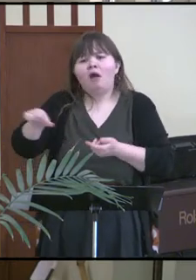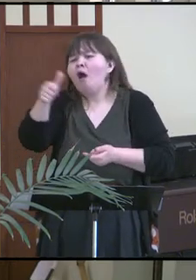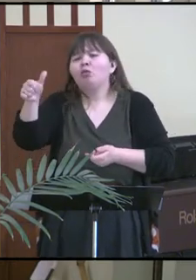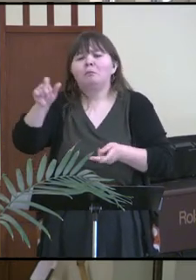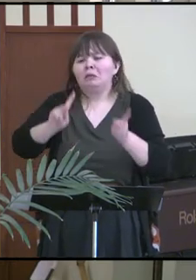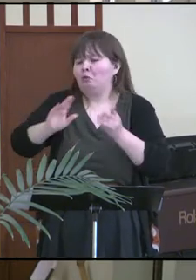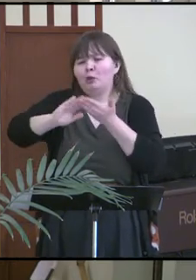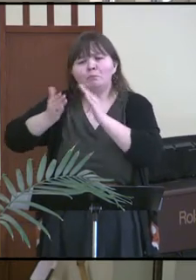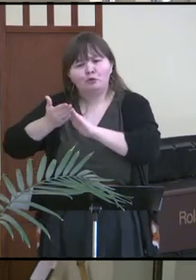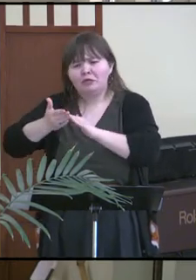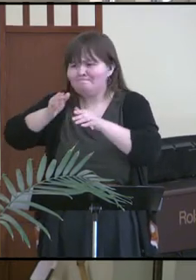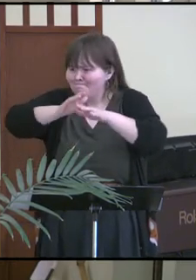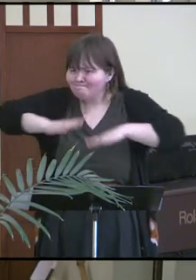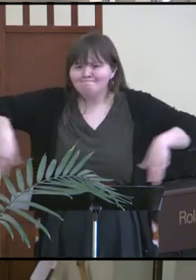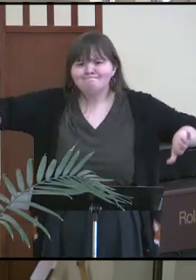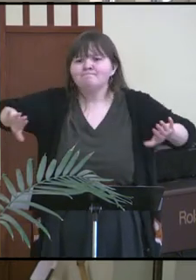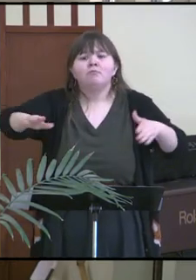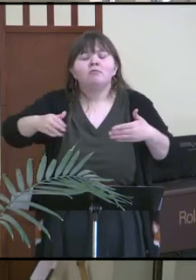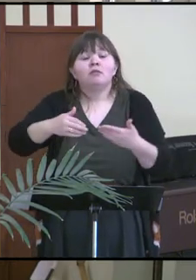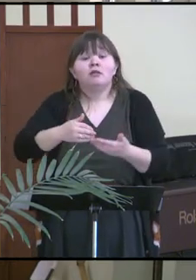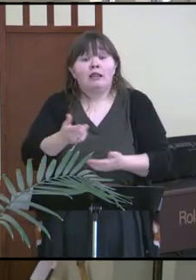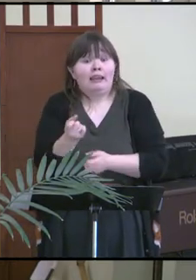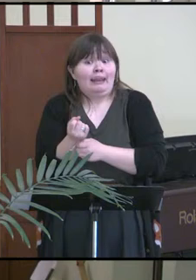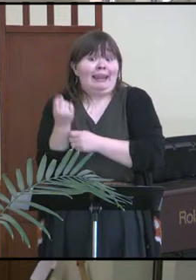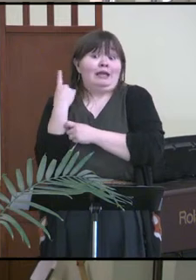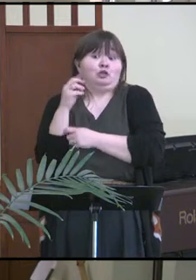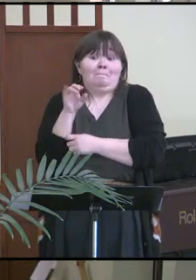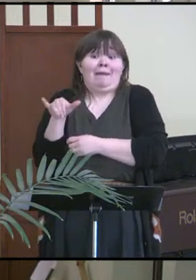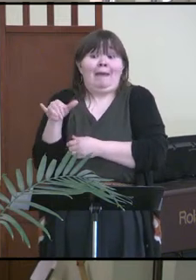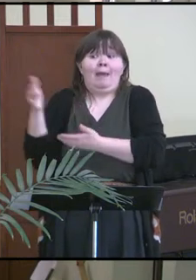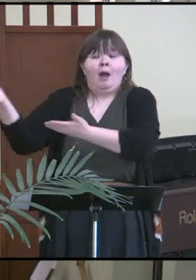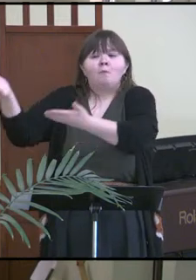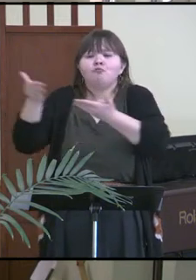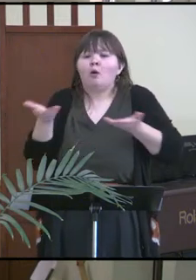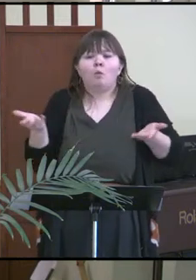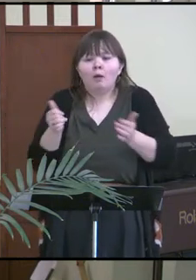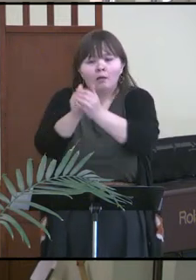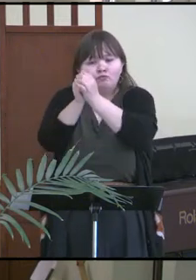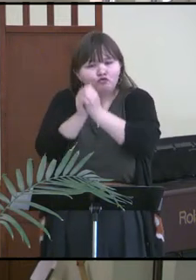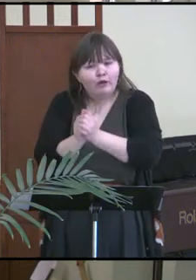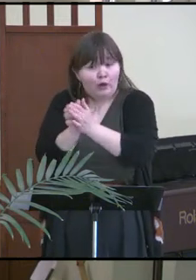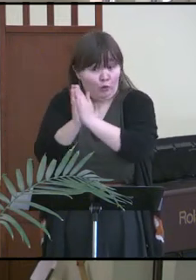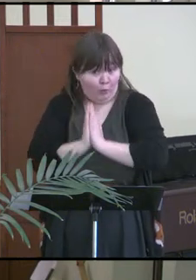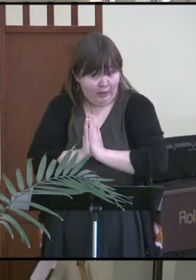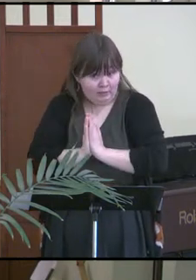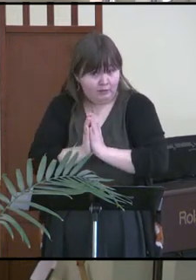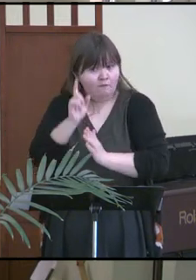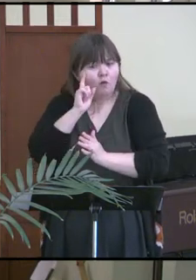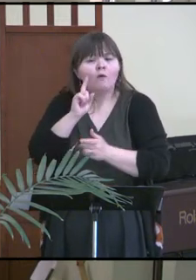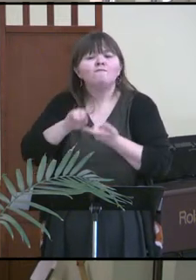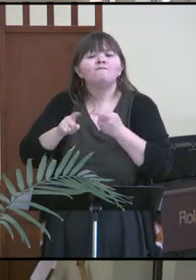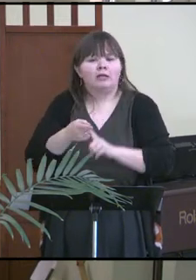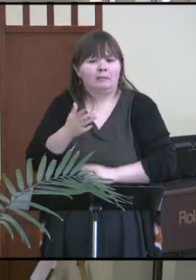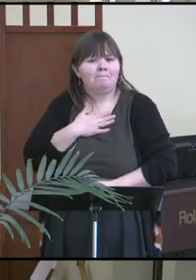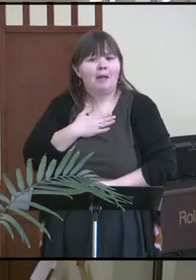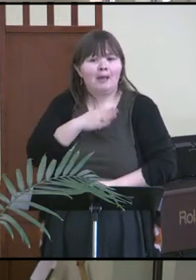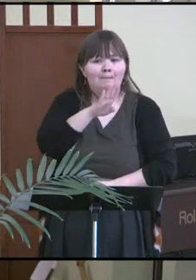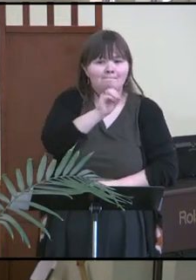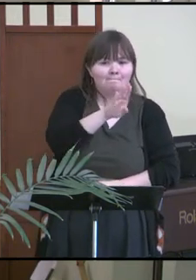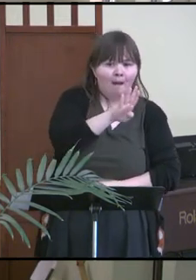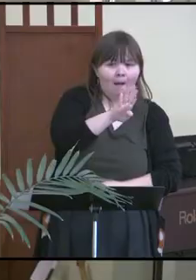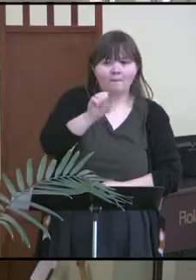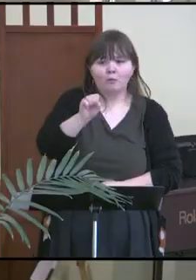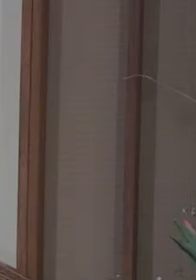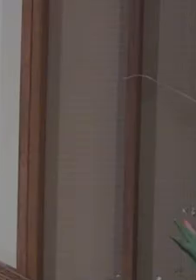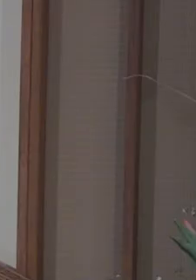community. Last May, I brought a prayer request for some friends of mine, Bob and Susan